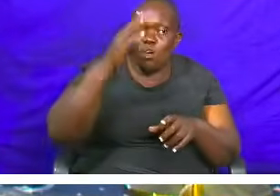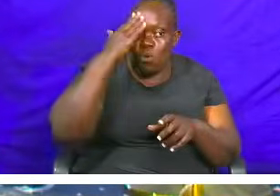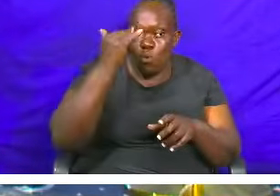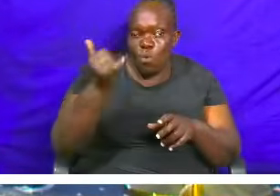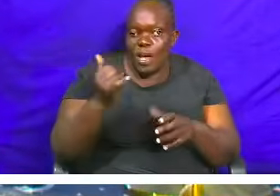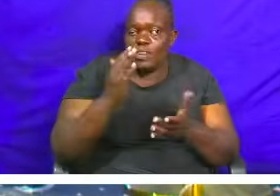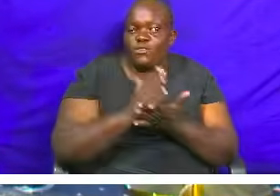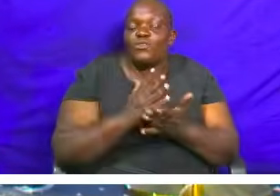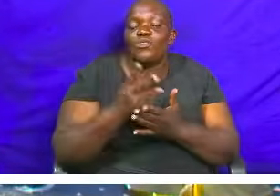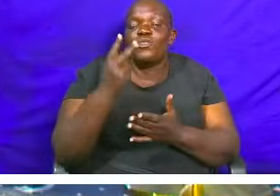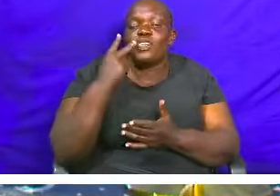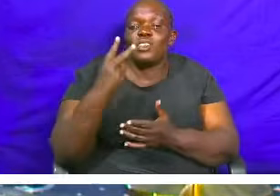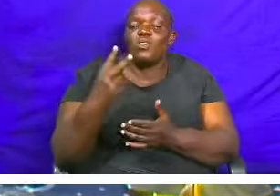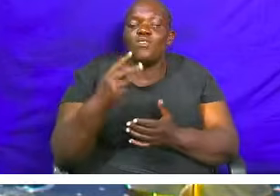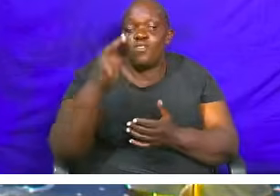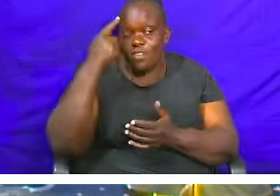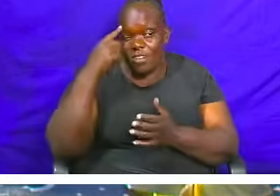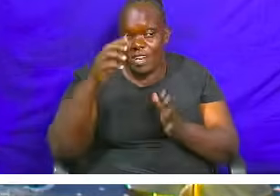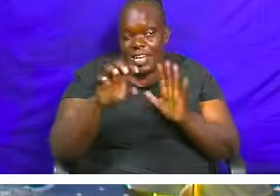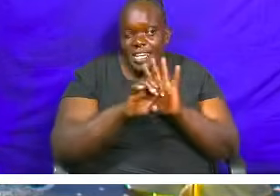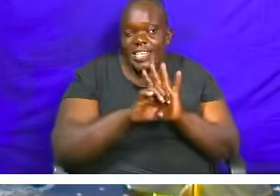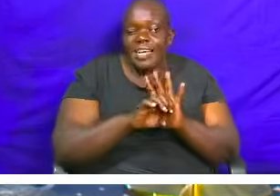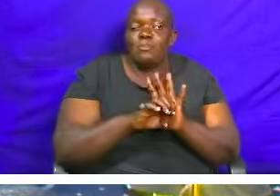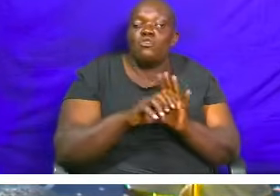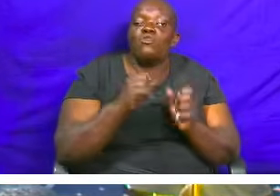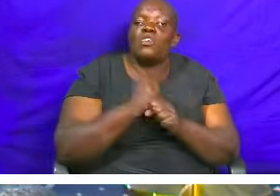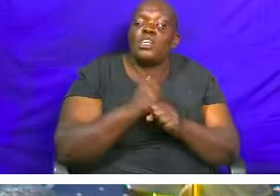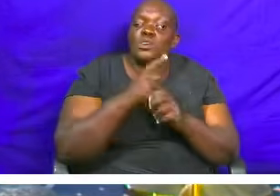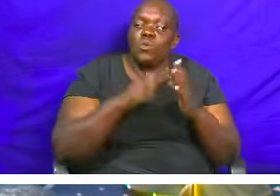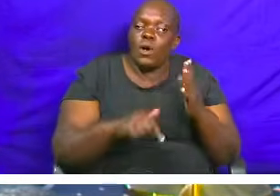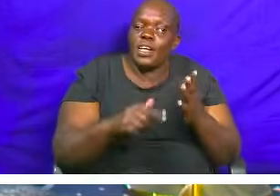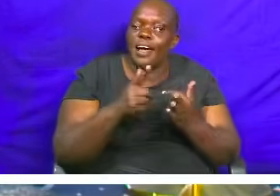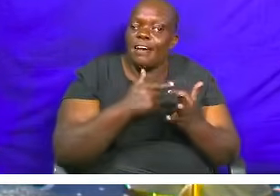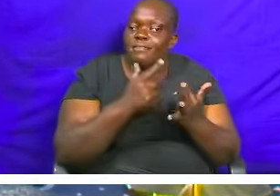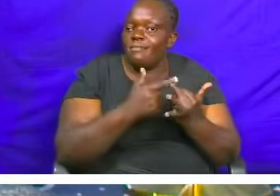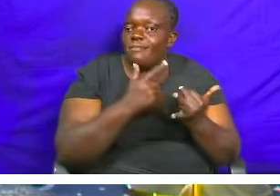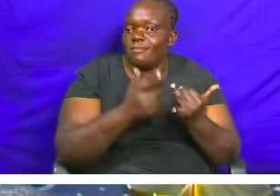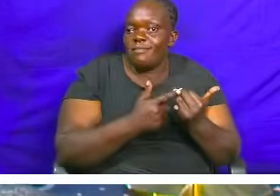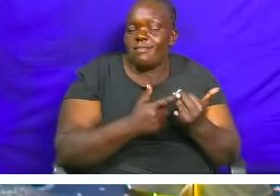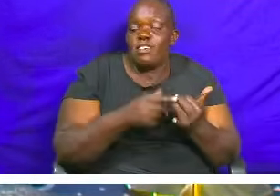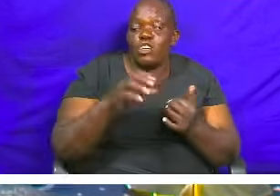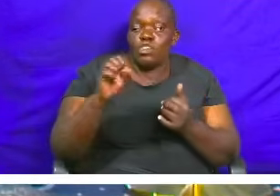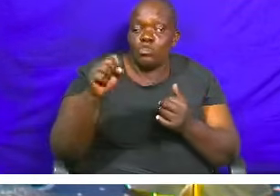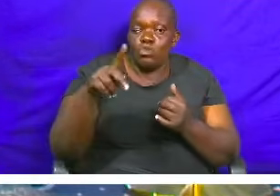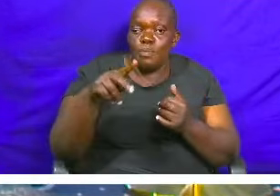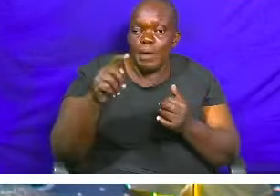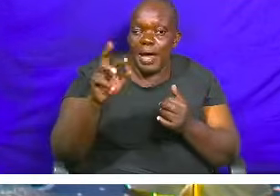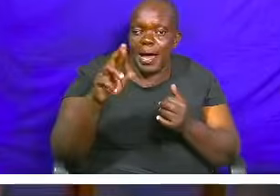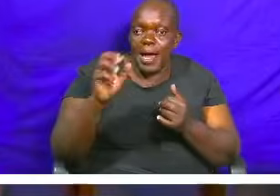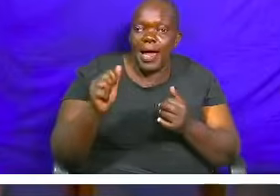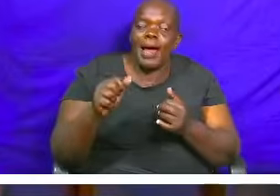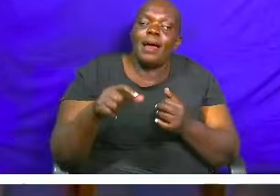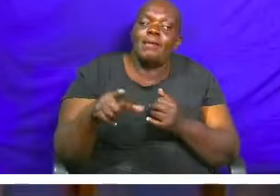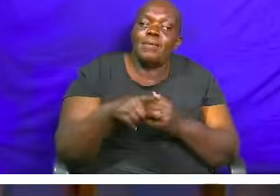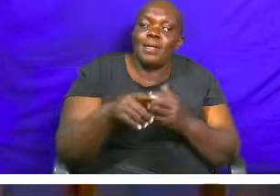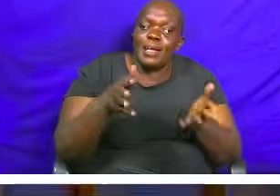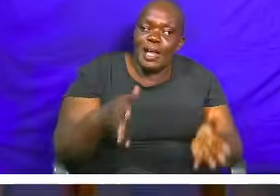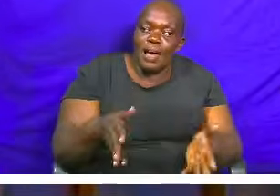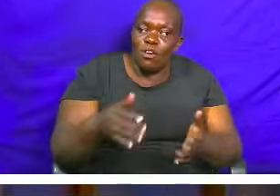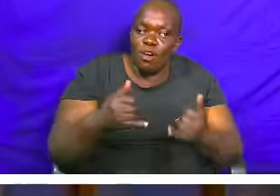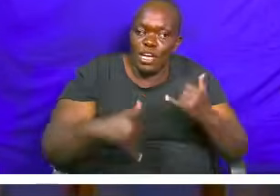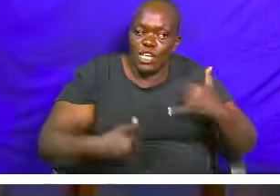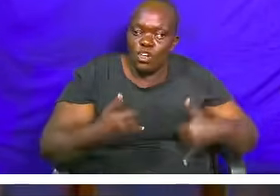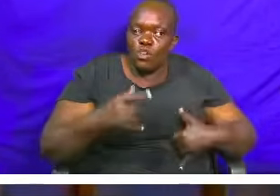you saw, for example, if we did the actual calculation, like for super petrol, instead of the price now we are enjoying